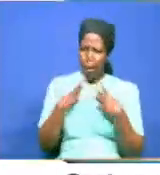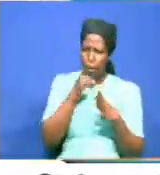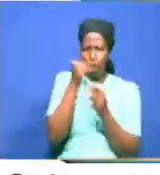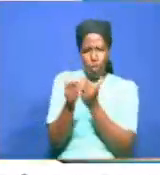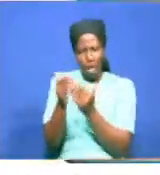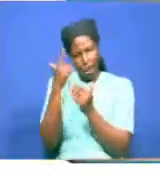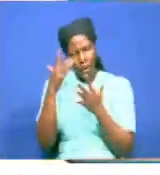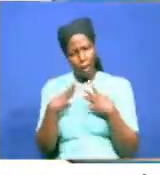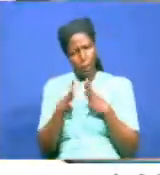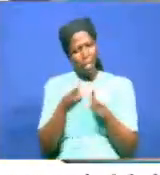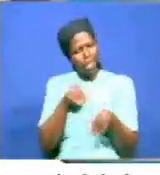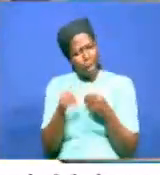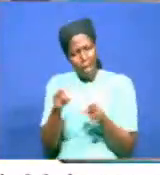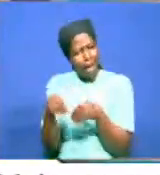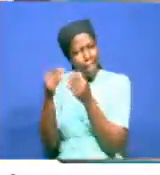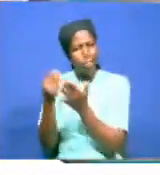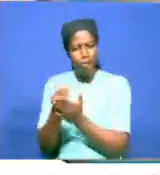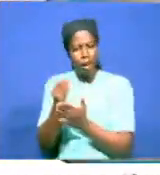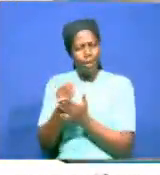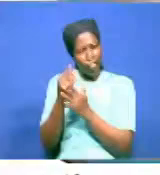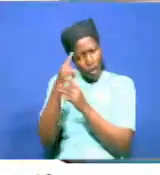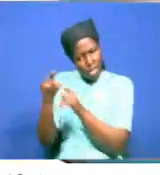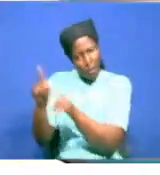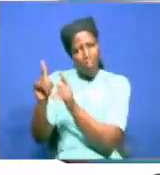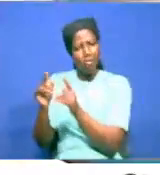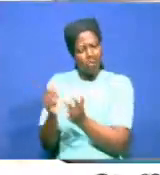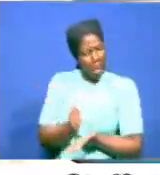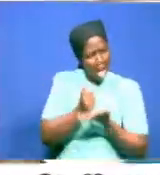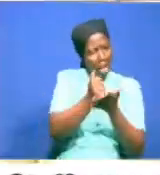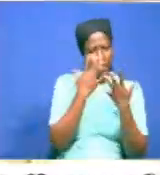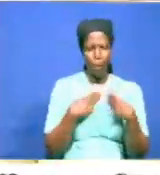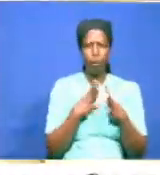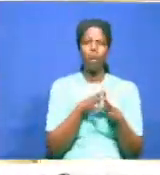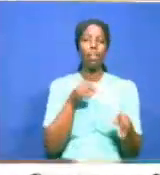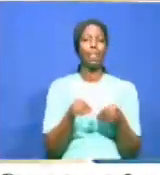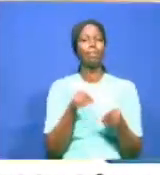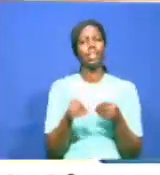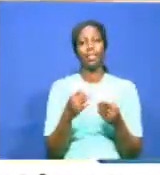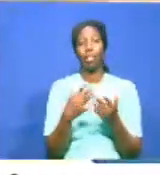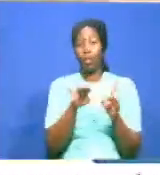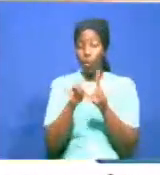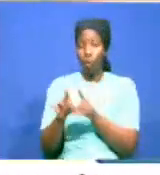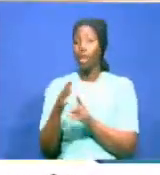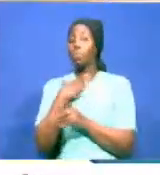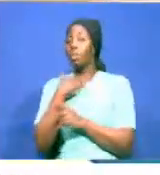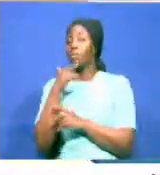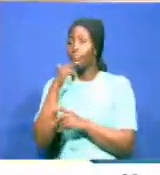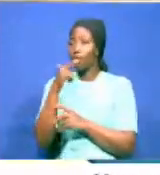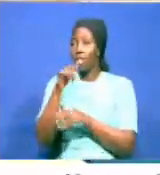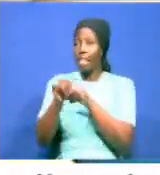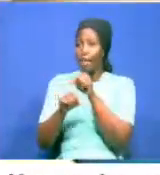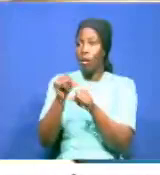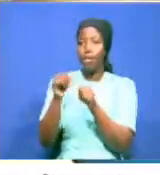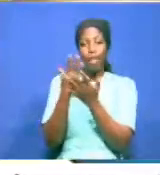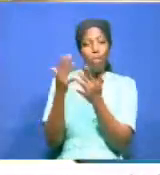money in order for them to take care of, you know, the persons with disabilities. And I want to mention also even something that